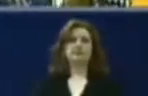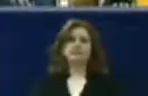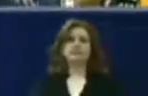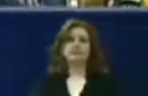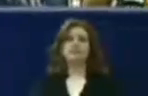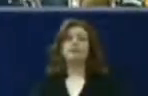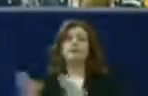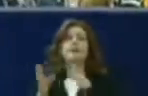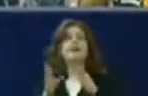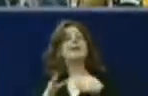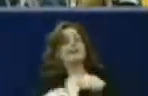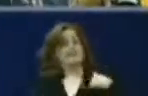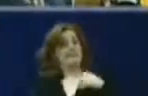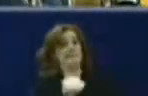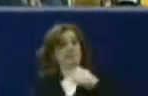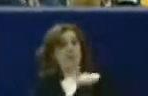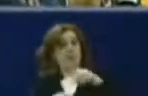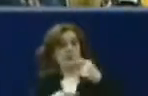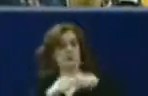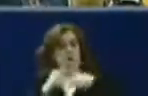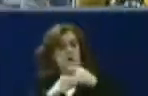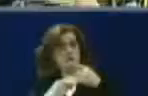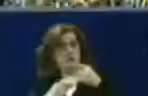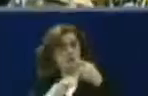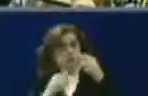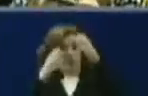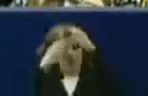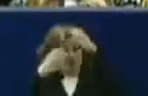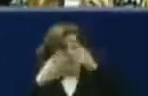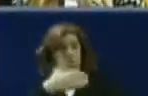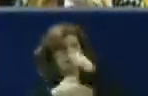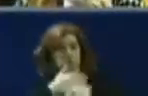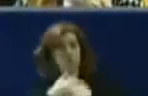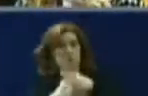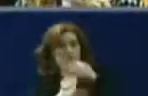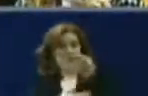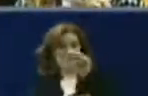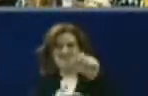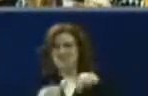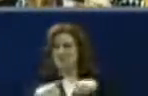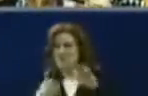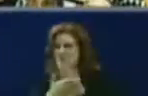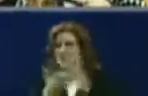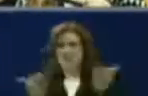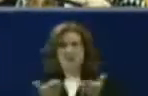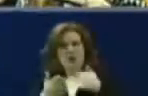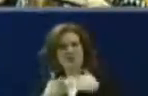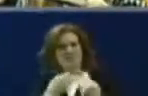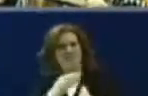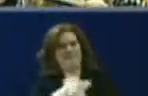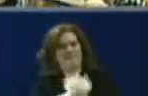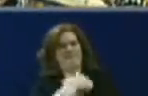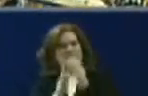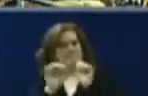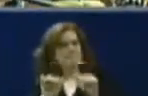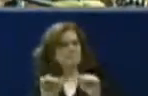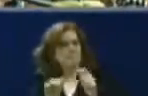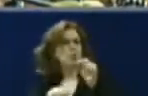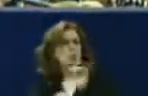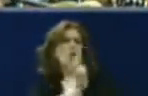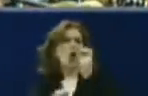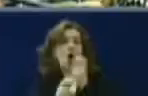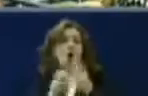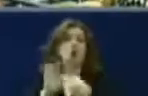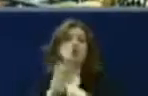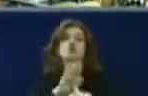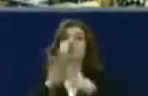Being a member of the Global Scholars Program at Crosby Middle School inspires us to continue to work hard in school, as well as showing us the importance to make a